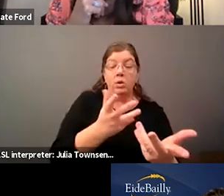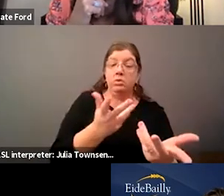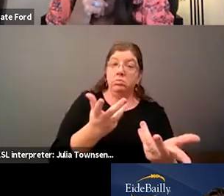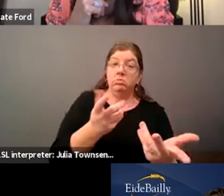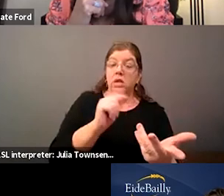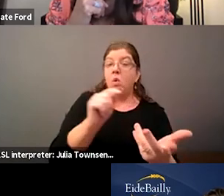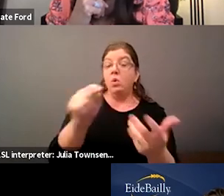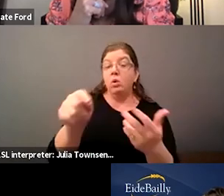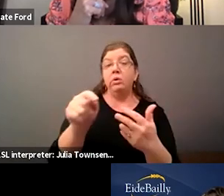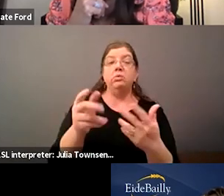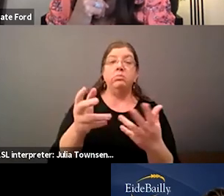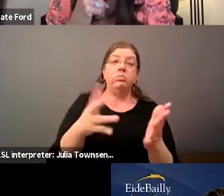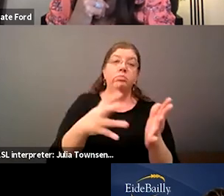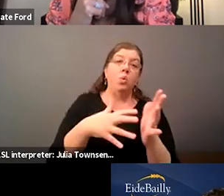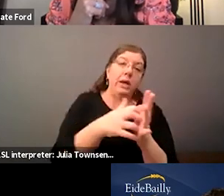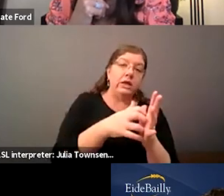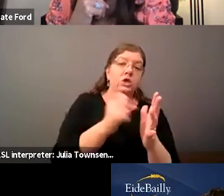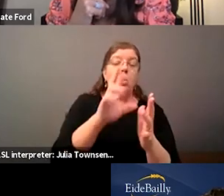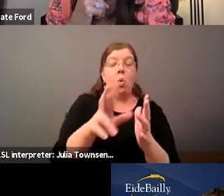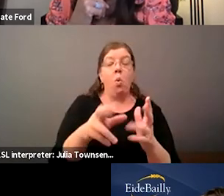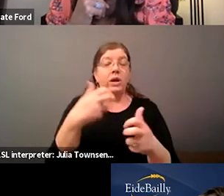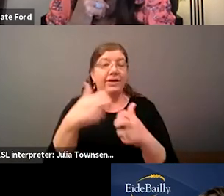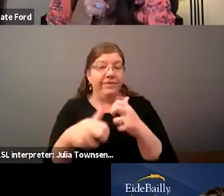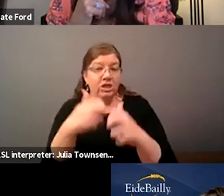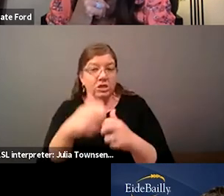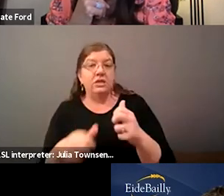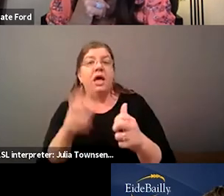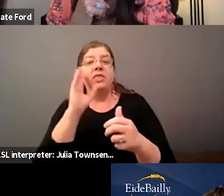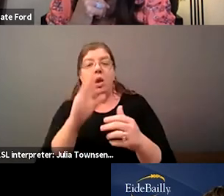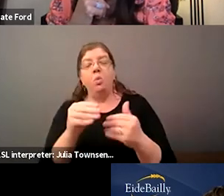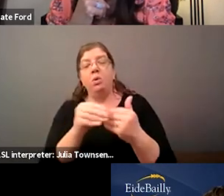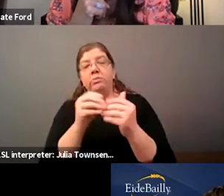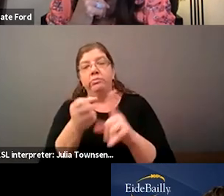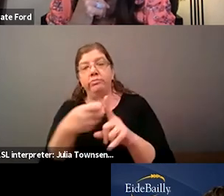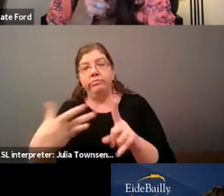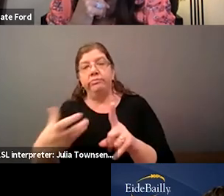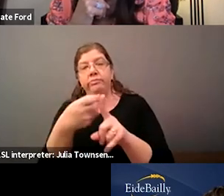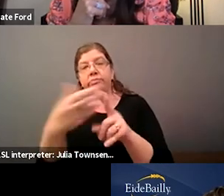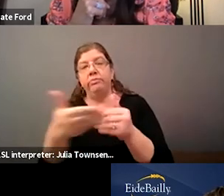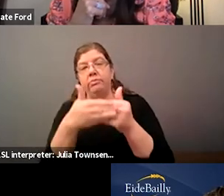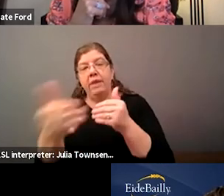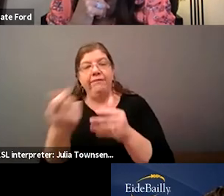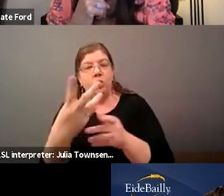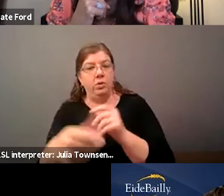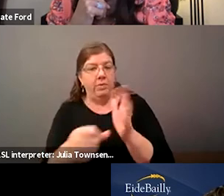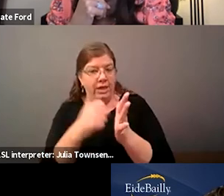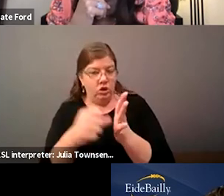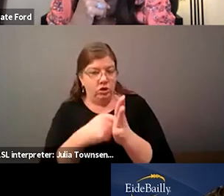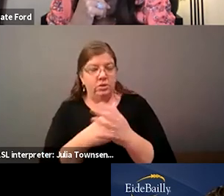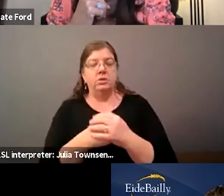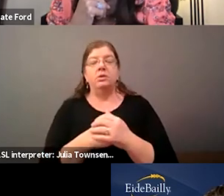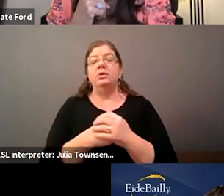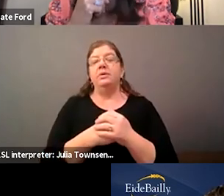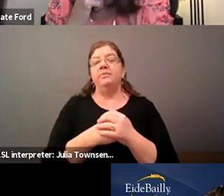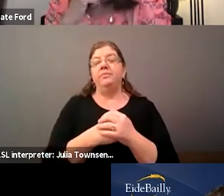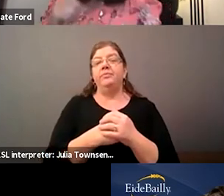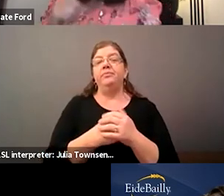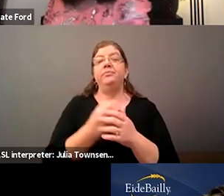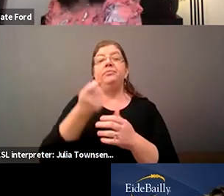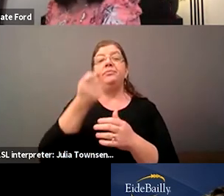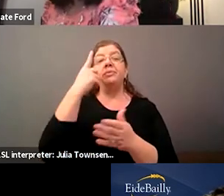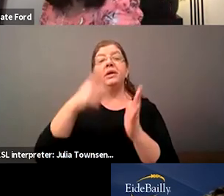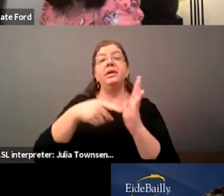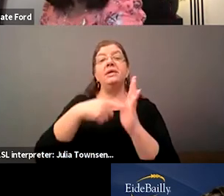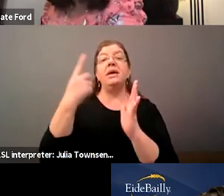um weaknesses or significant deficiencies they would follow in those next few pages and then you know sometimes we come